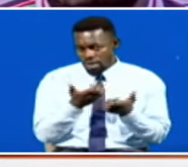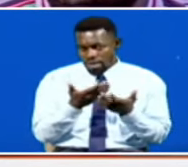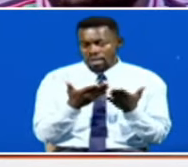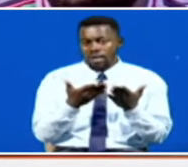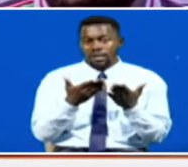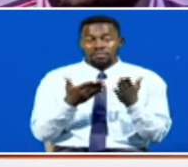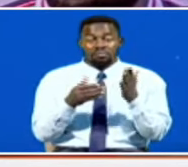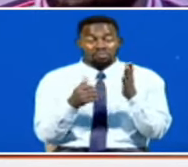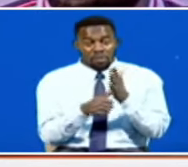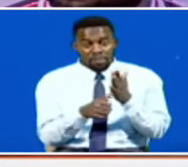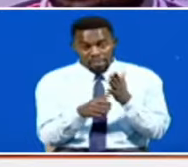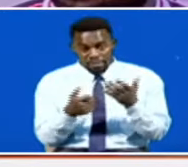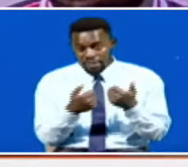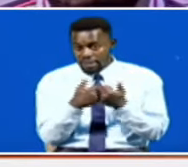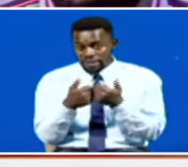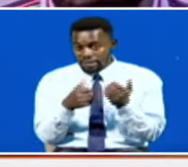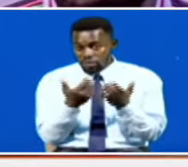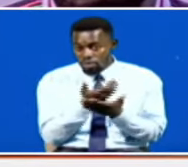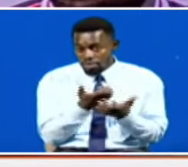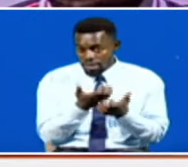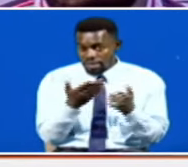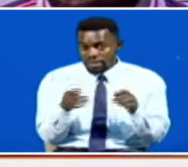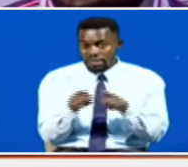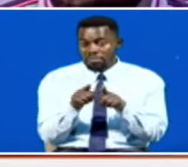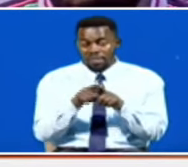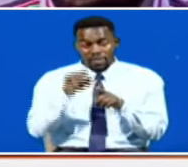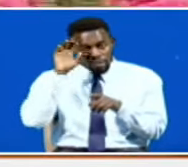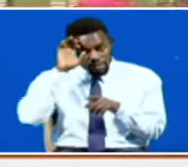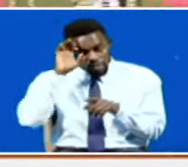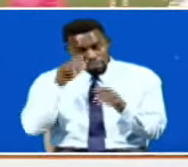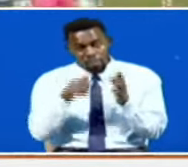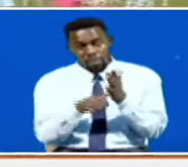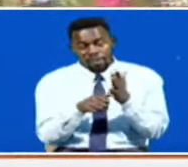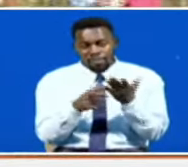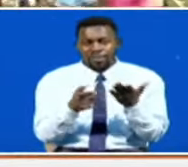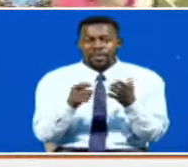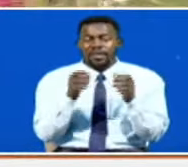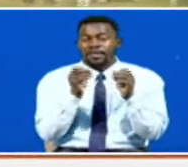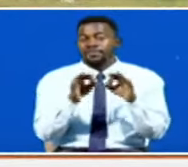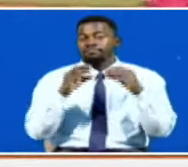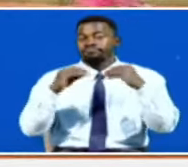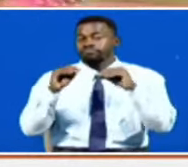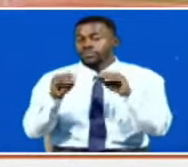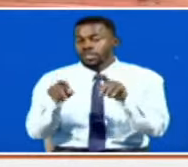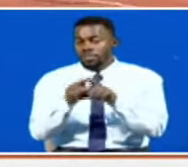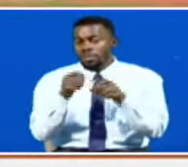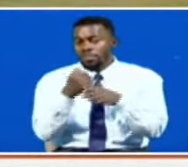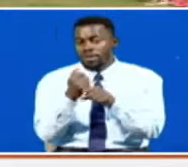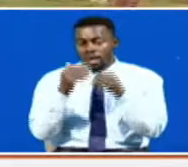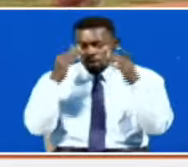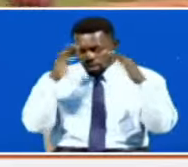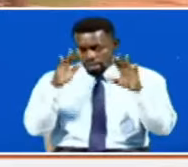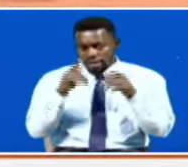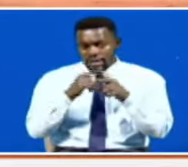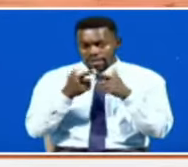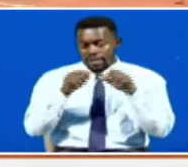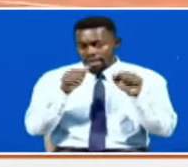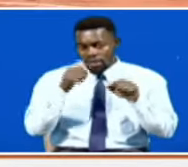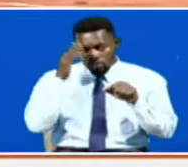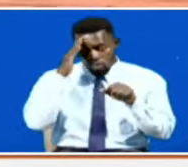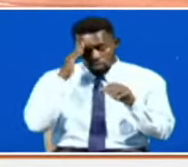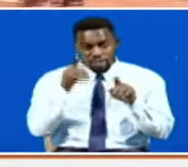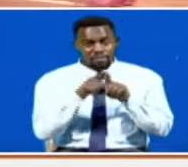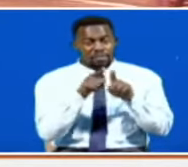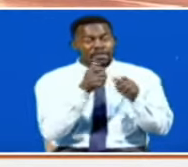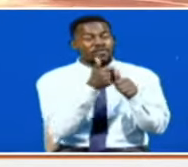also the doping and anti-doping menace, so that they can know the value of shunning away from drugs and substance abuse.